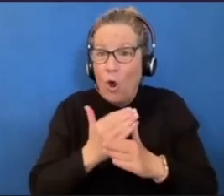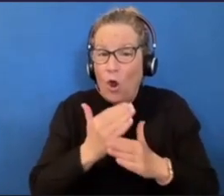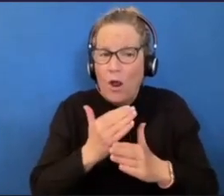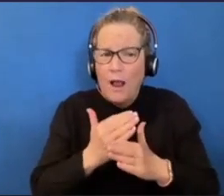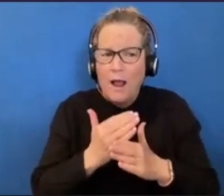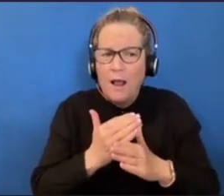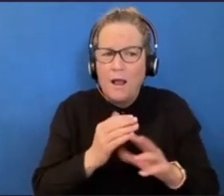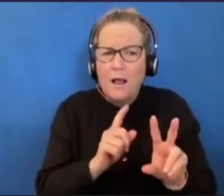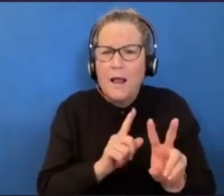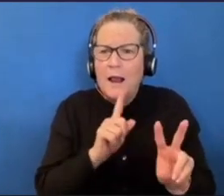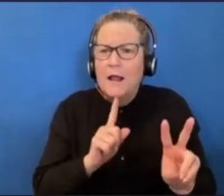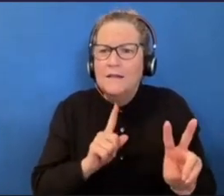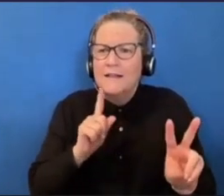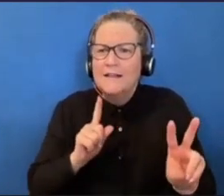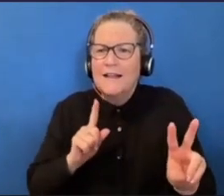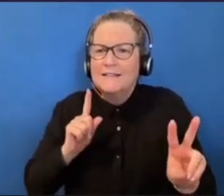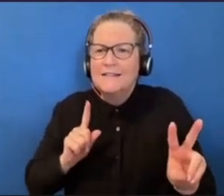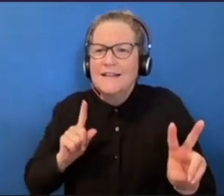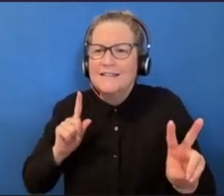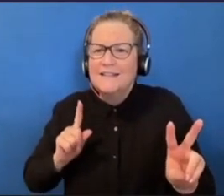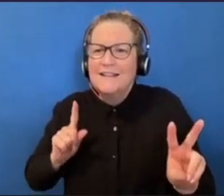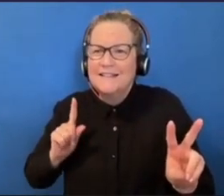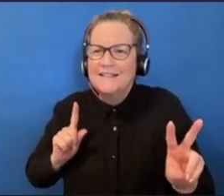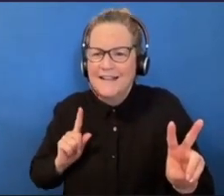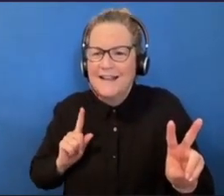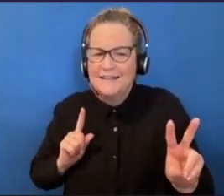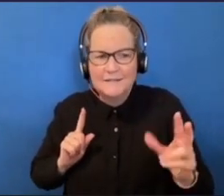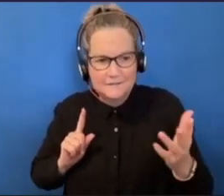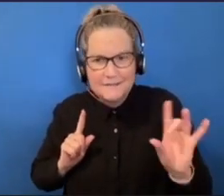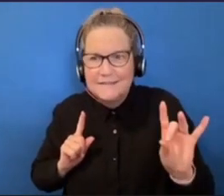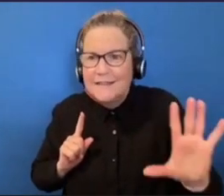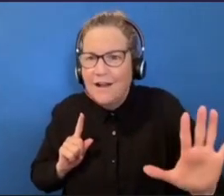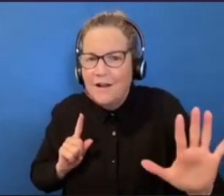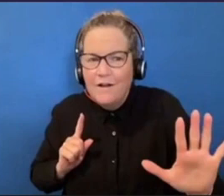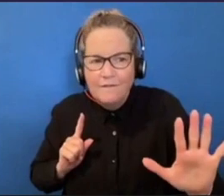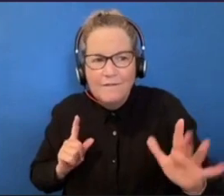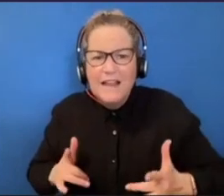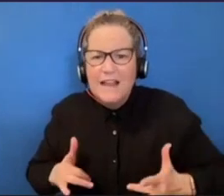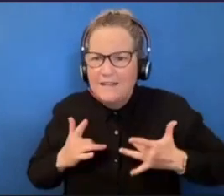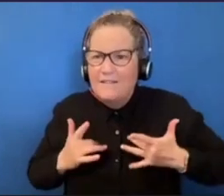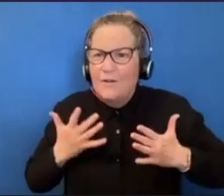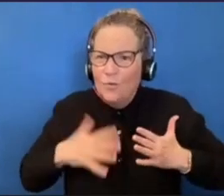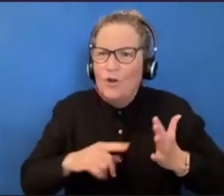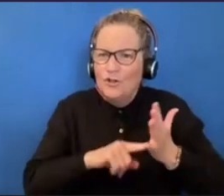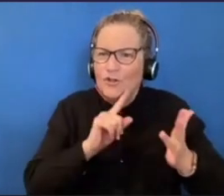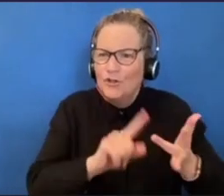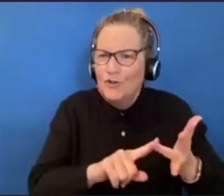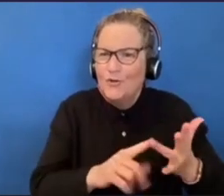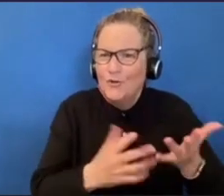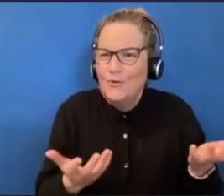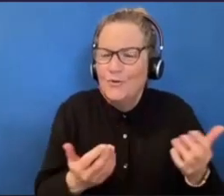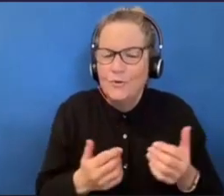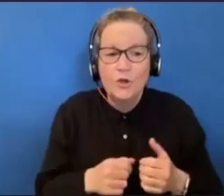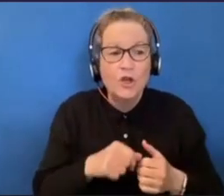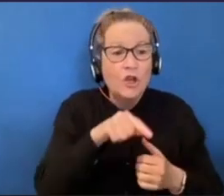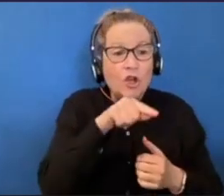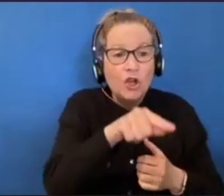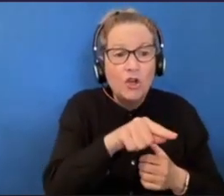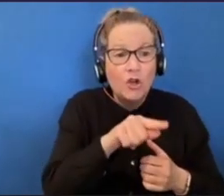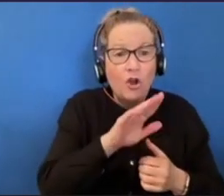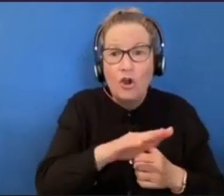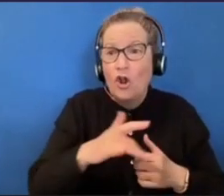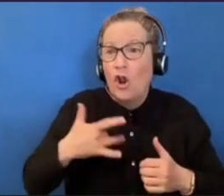that away from her. And so Tiffany has lots of occasions in her life where she welcomes people. Over the